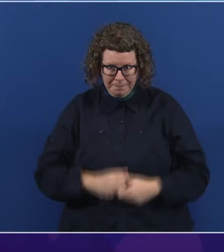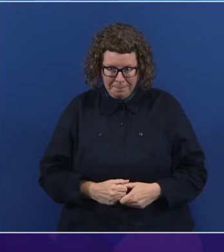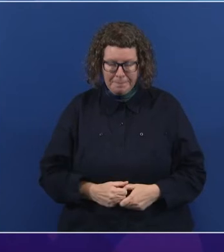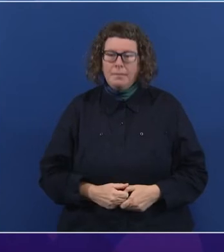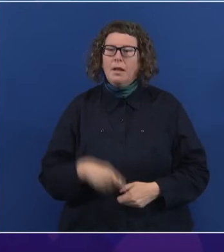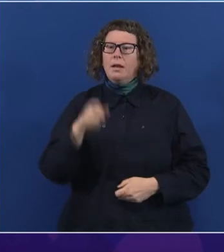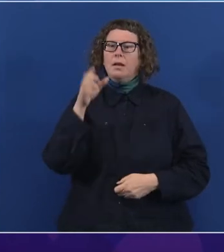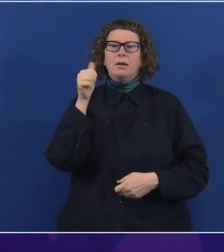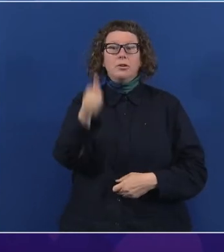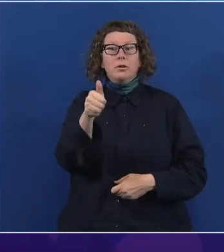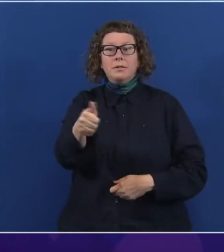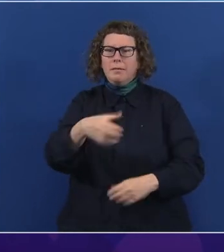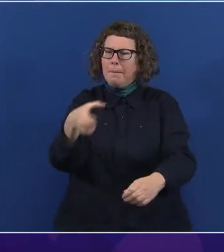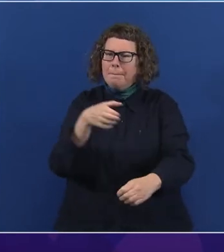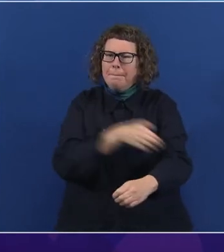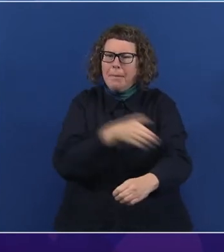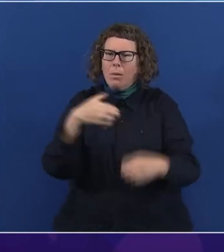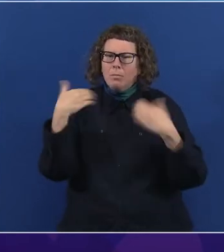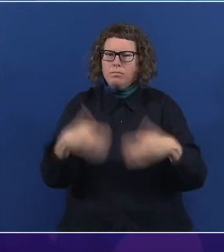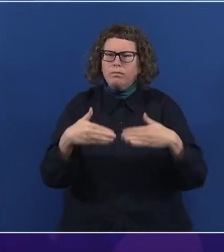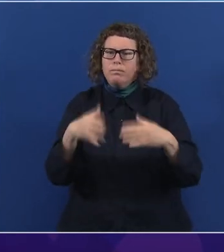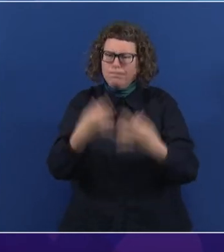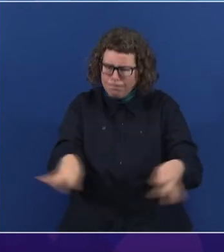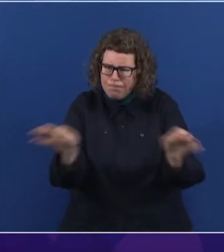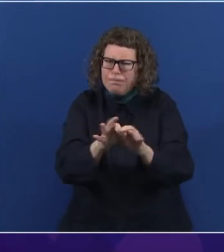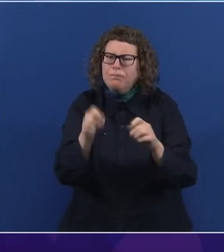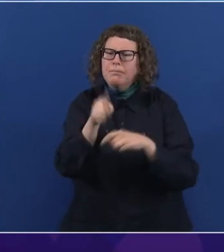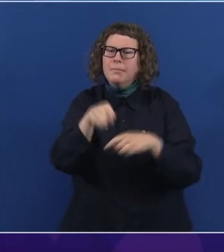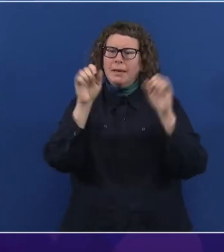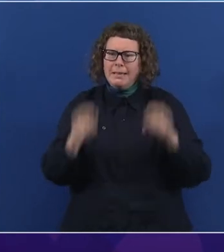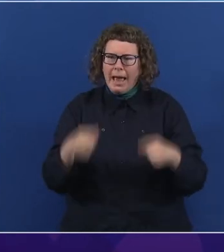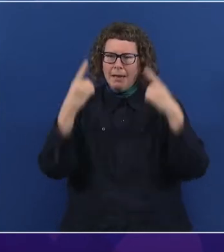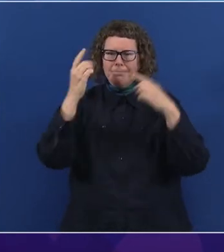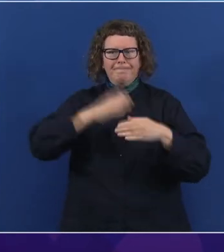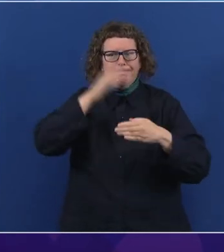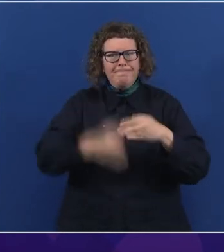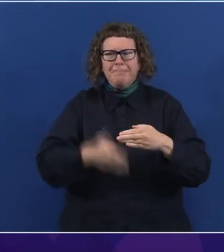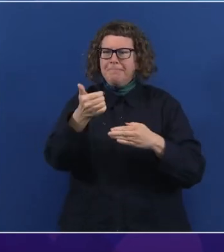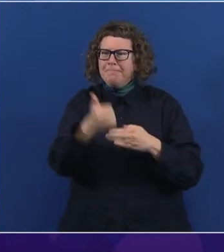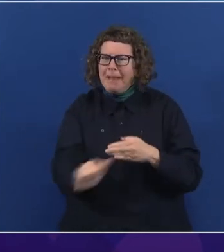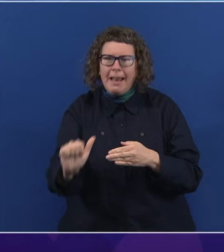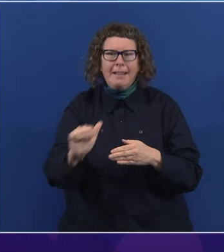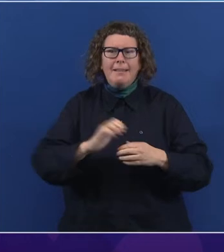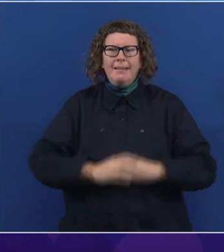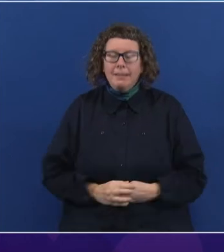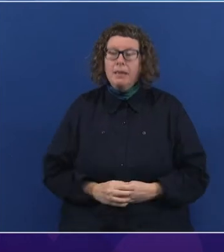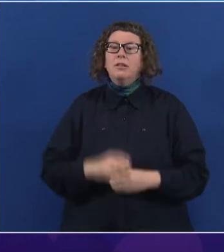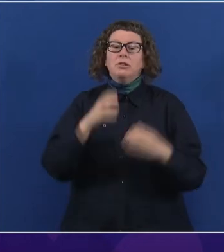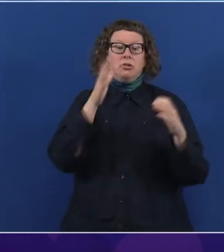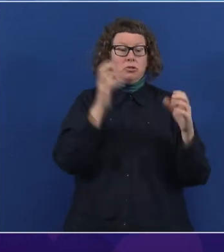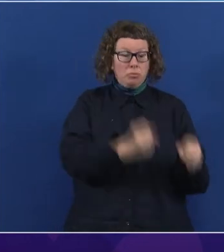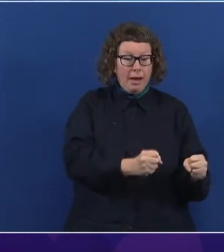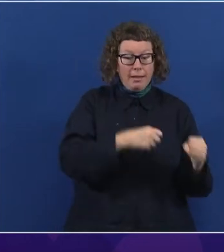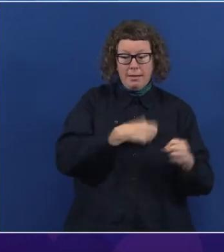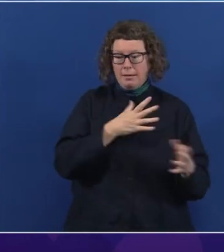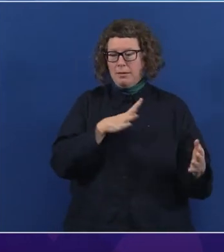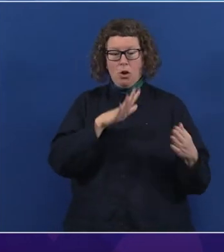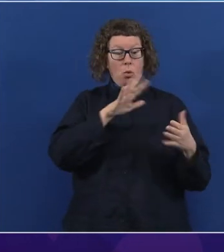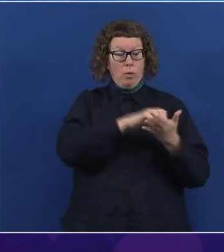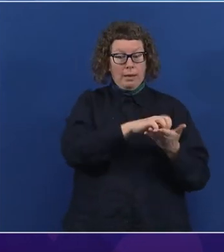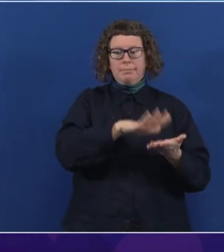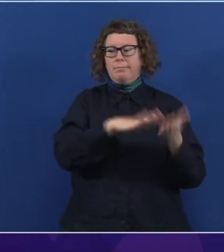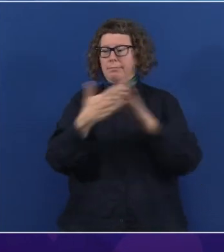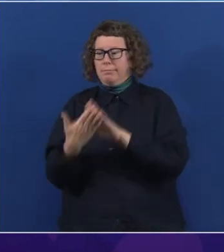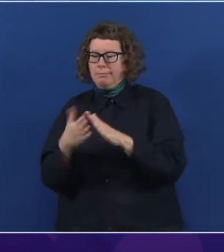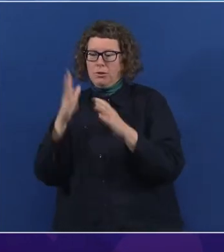You are so powerful. Know your worth and that you can achieve anything. Use your weaknesses as your strengths and carve your path in life. You're